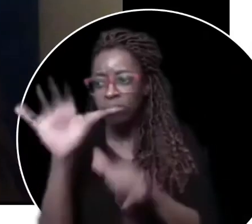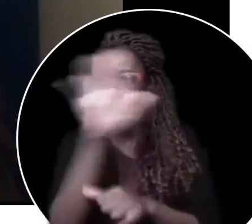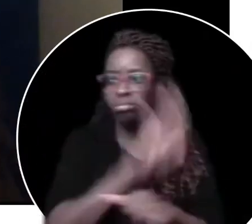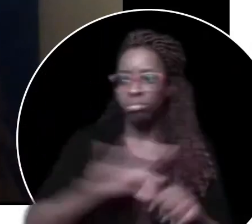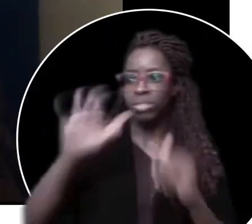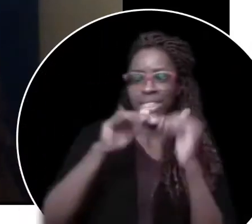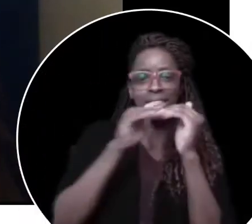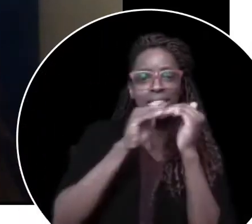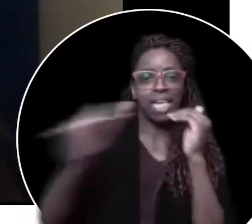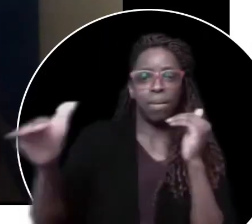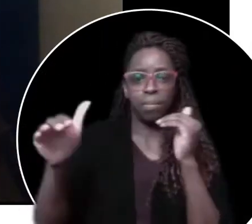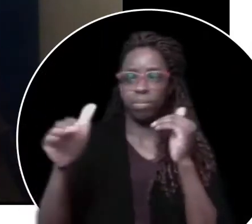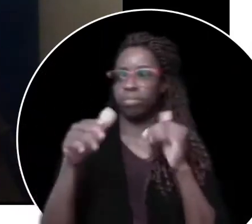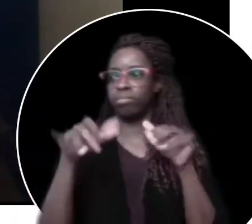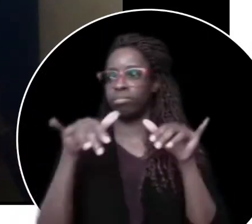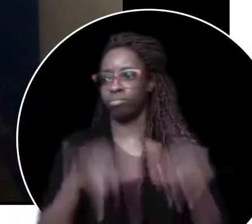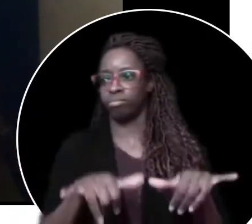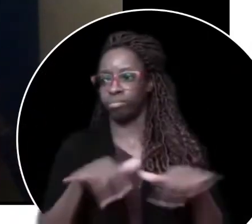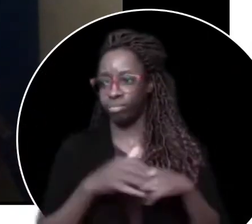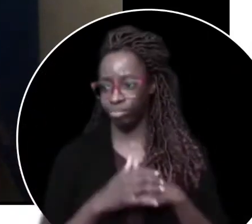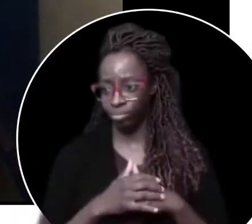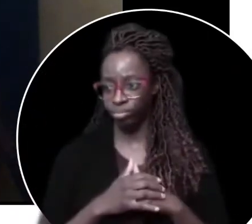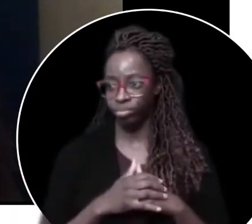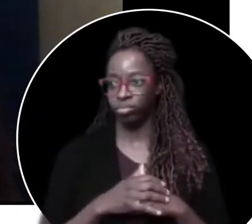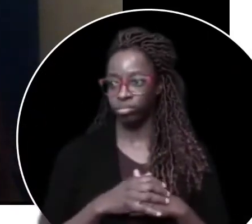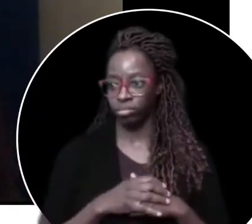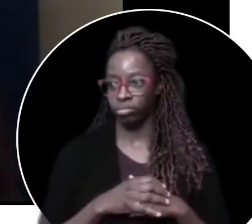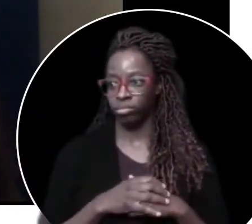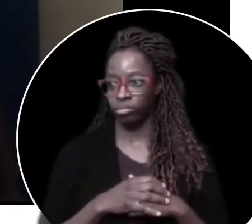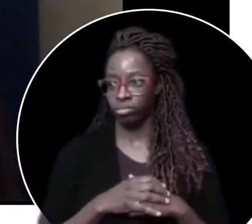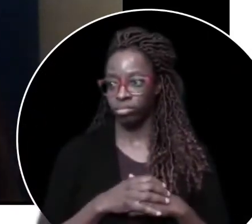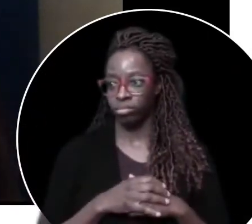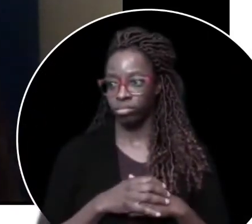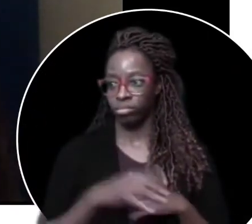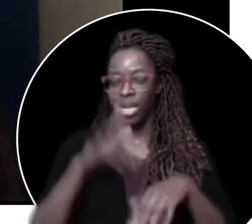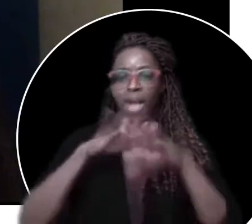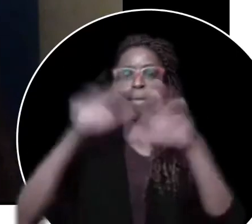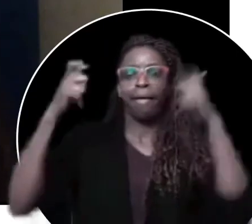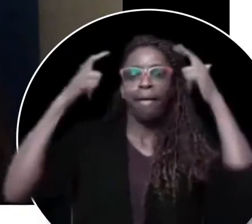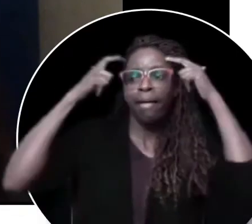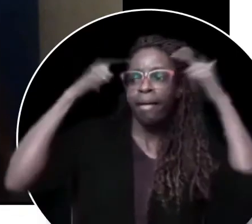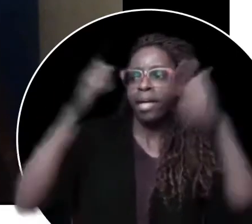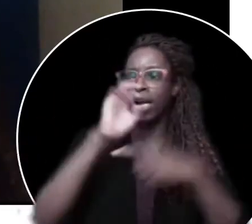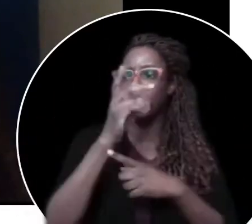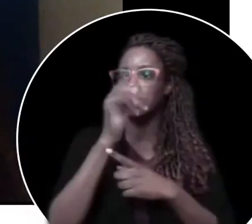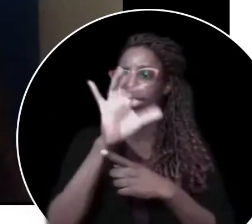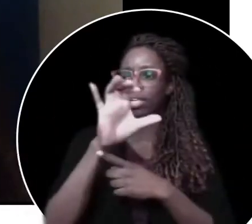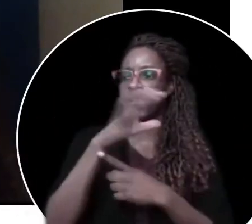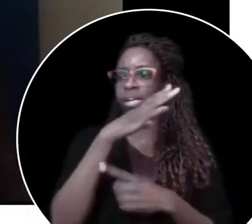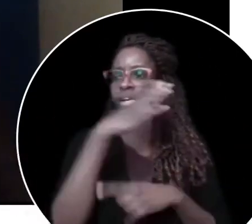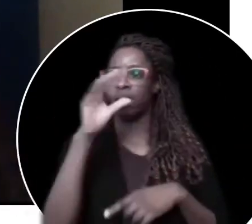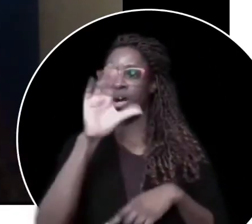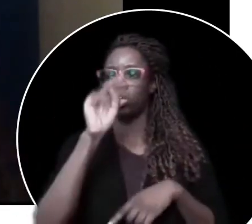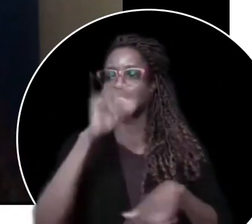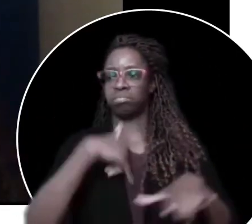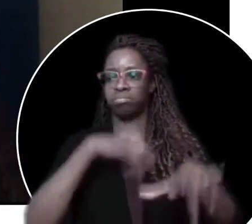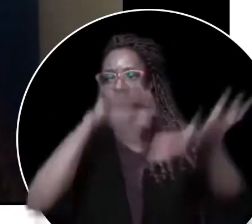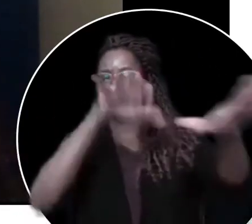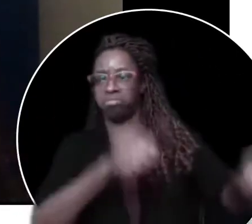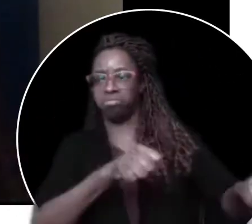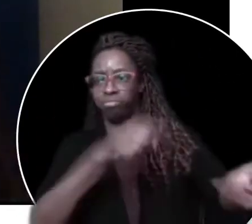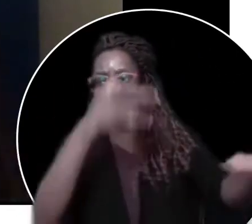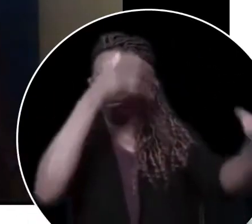white supremacist views of the world. And yet the university continues to reproduce and value that scale,